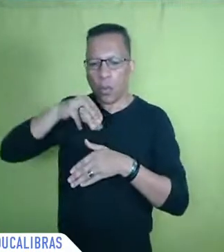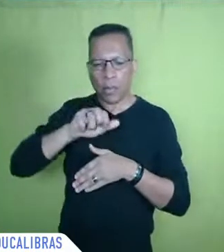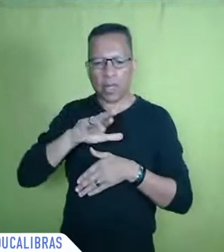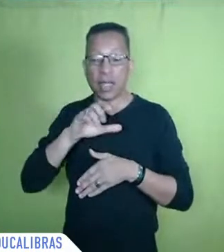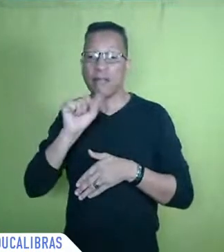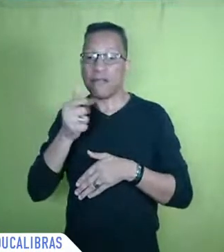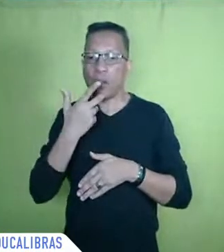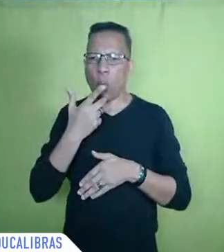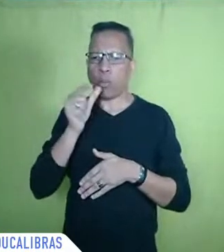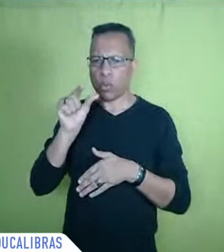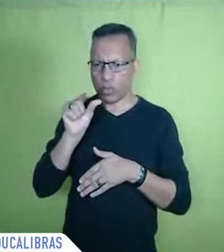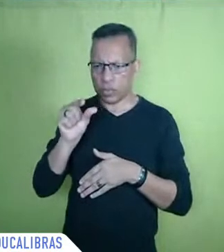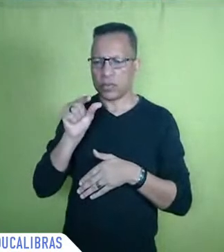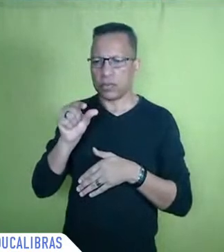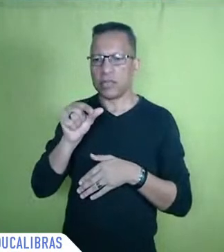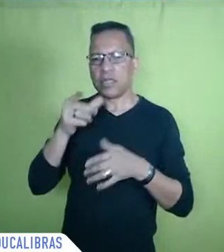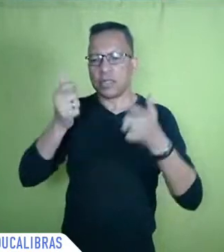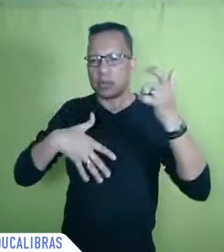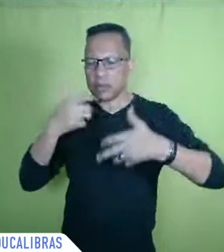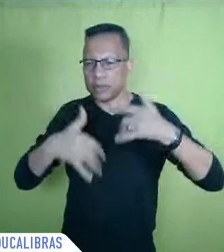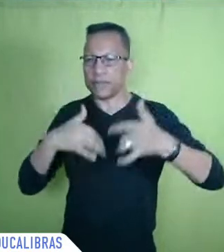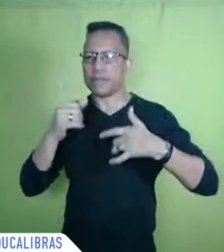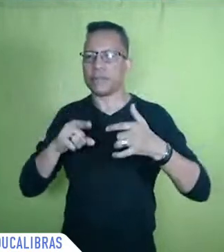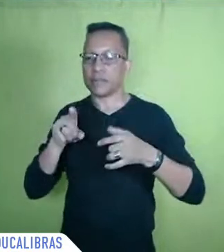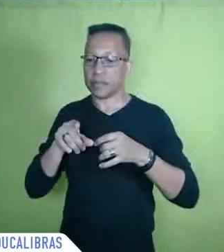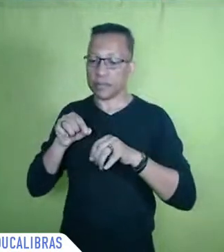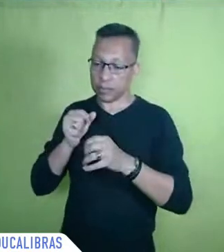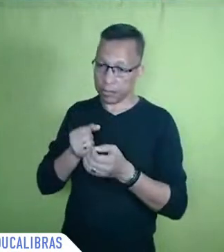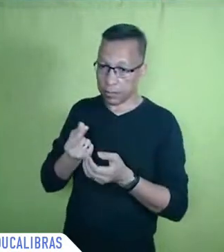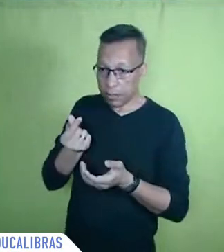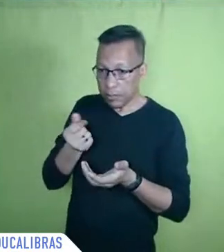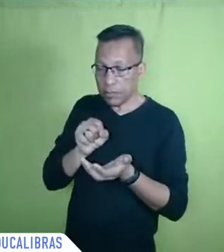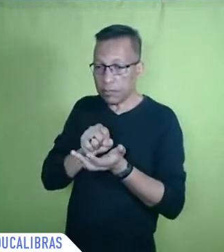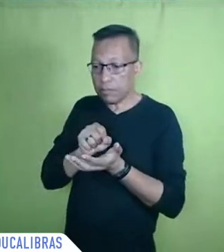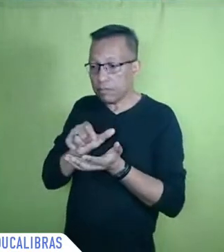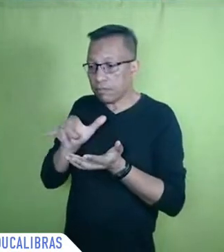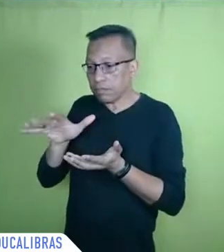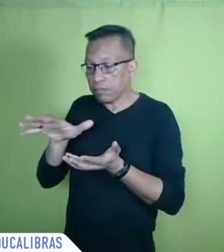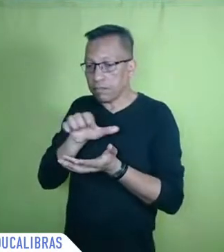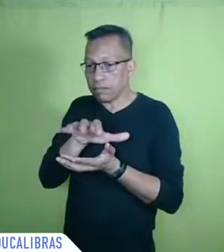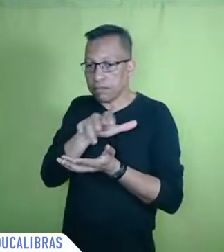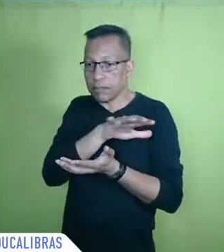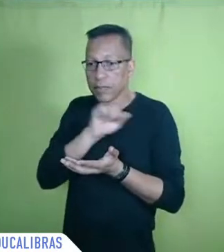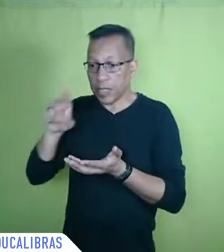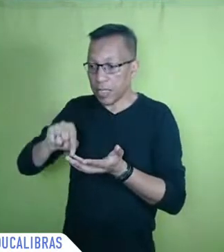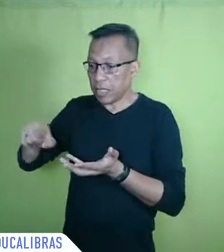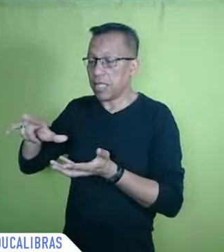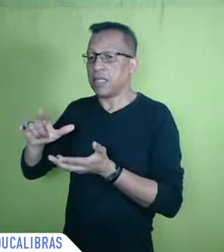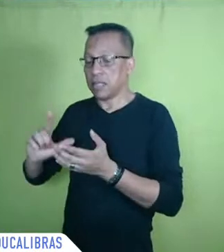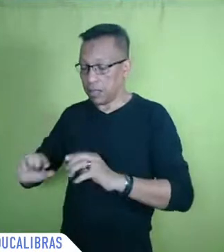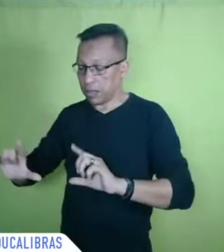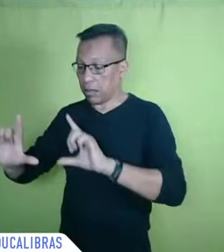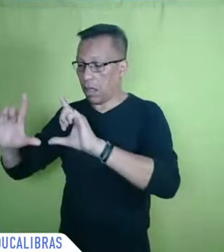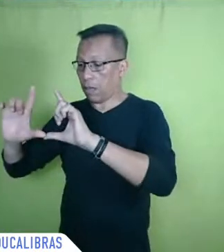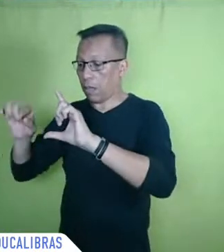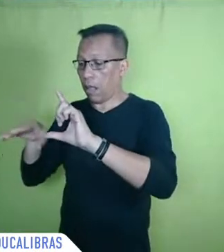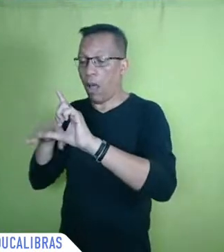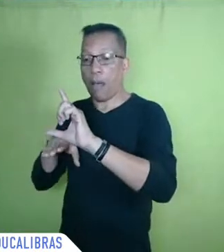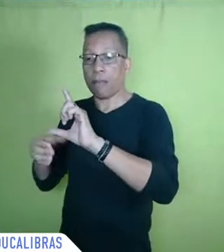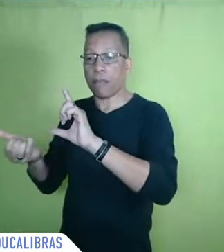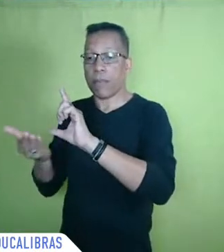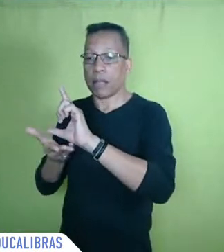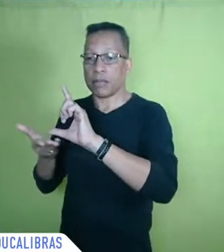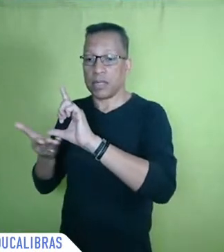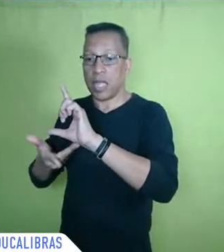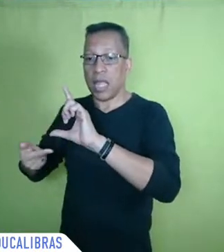this specific matter of inequalities and about talking about income